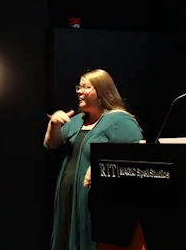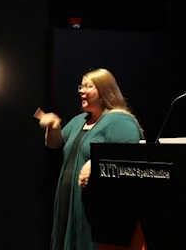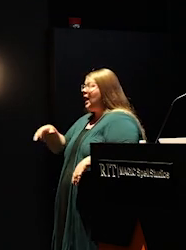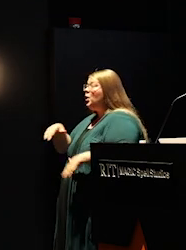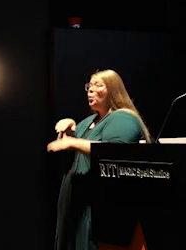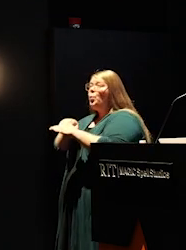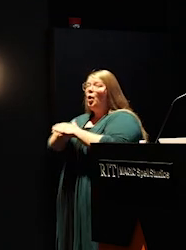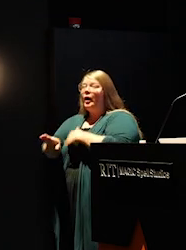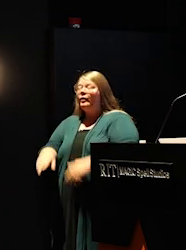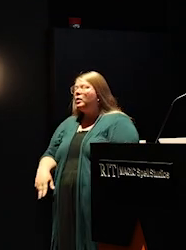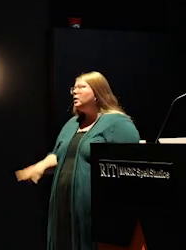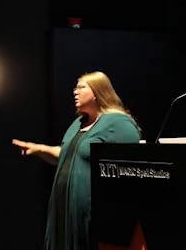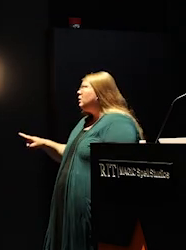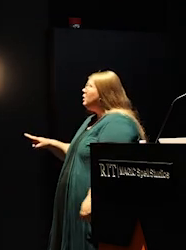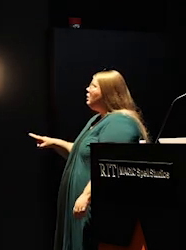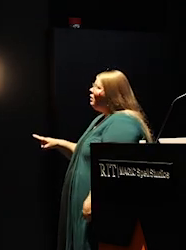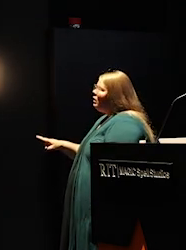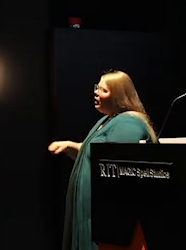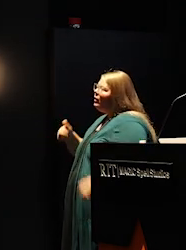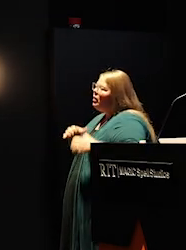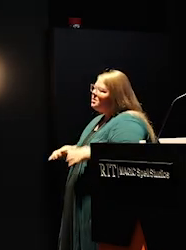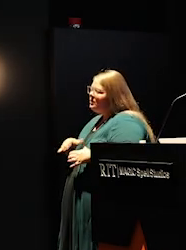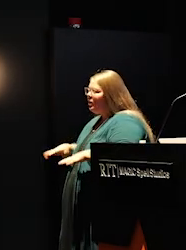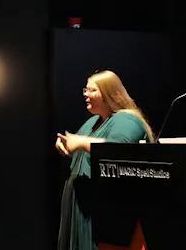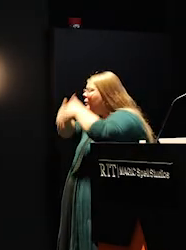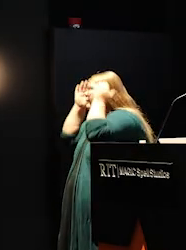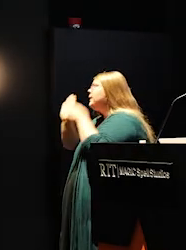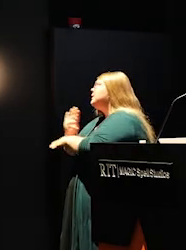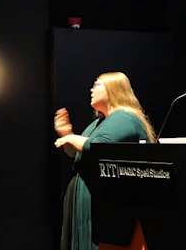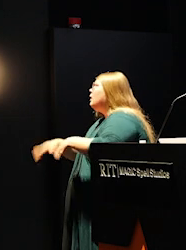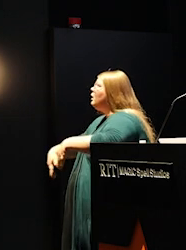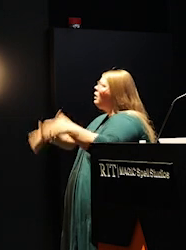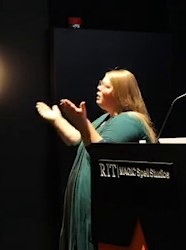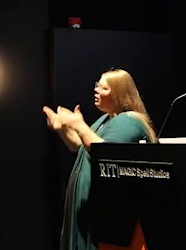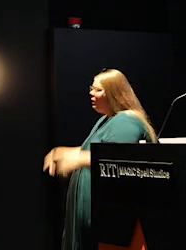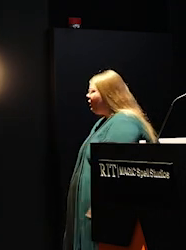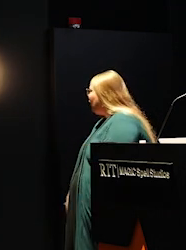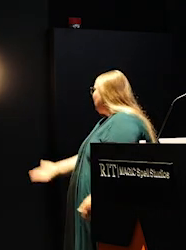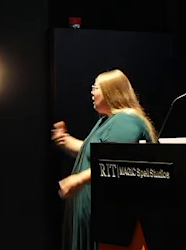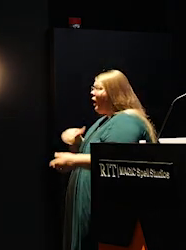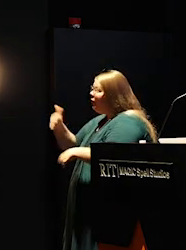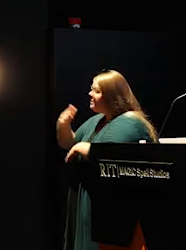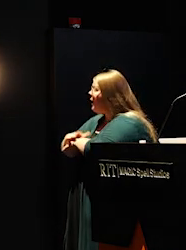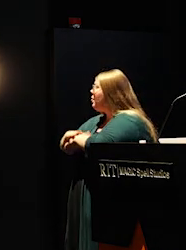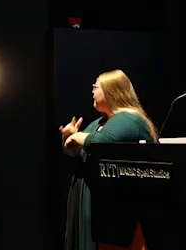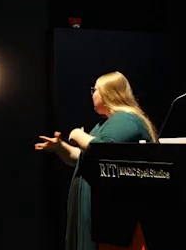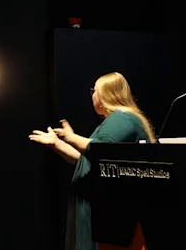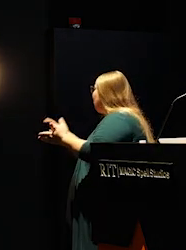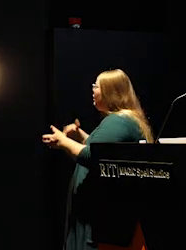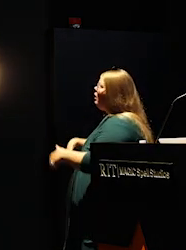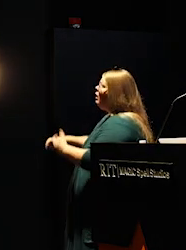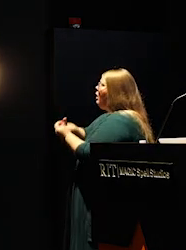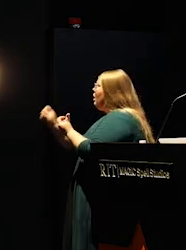you come in and they're offended you're there, "Oh, I can't, I don't know if we gotta get caught up." Well, that's a